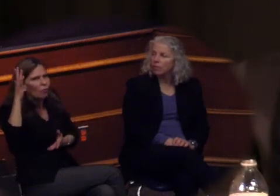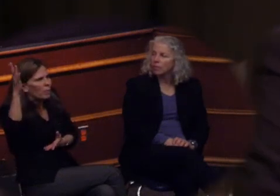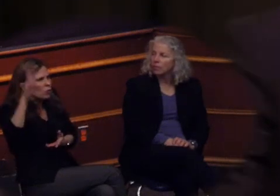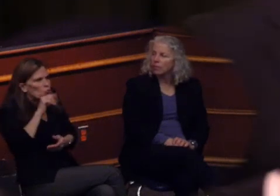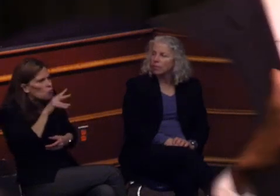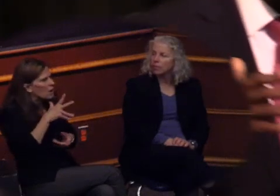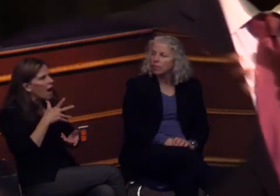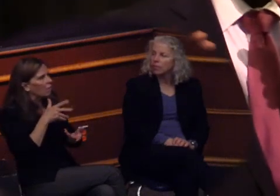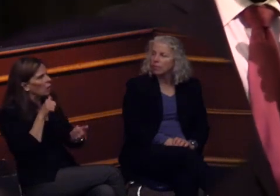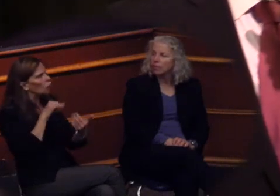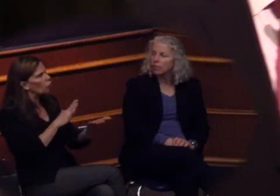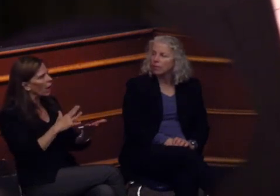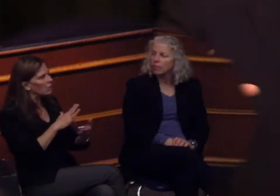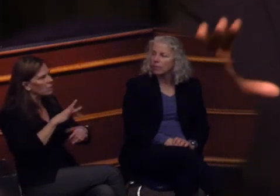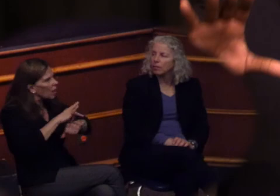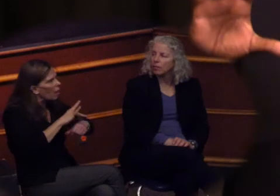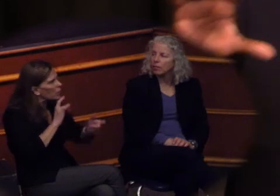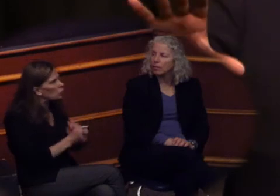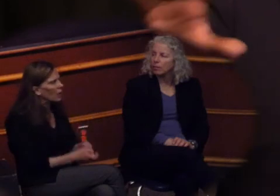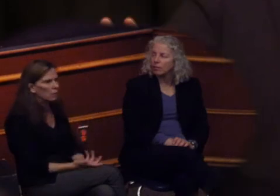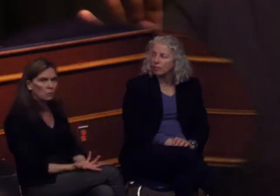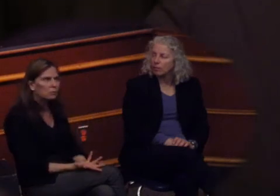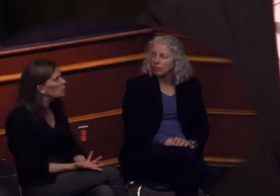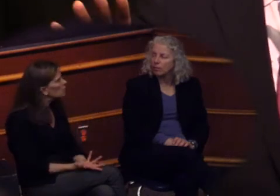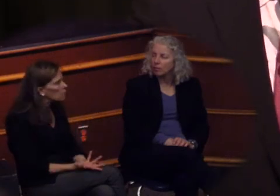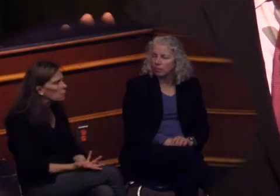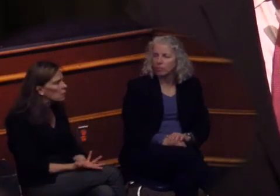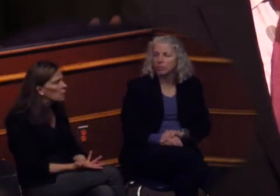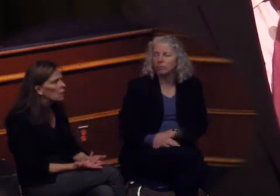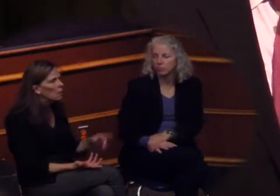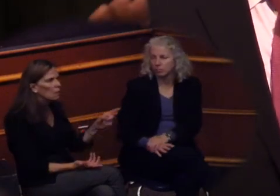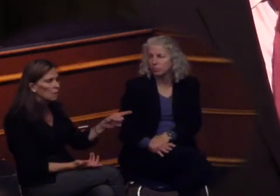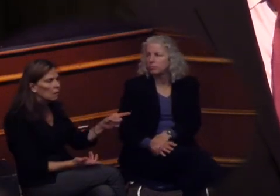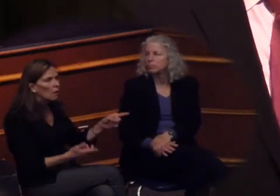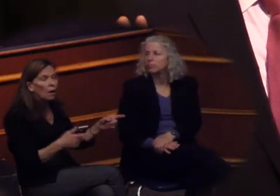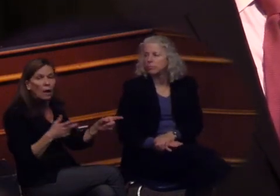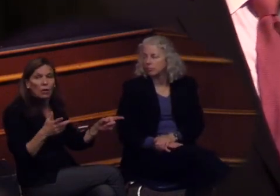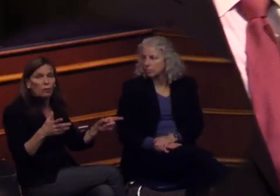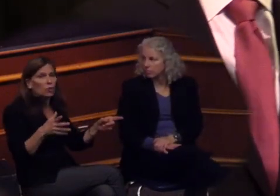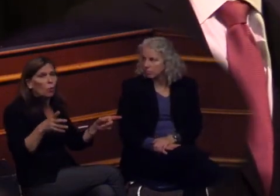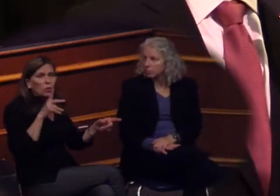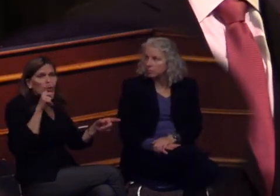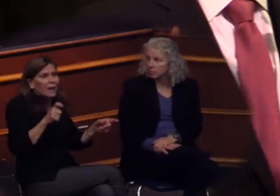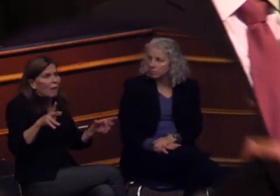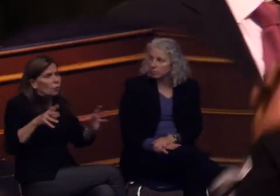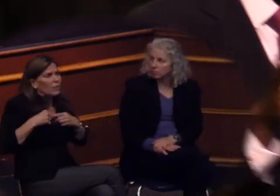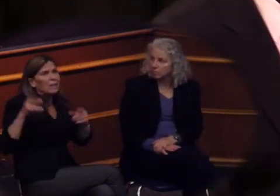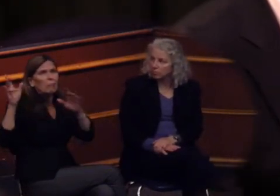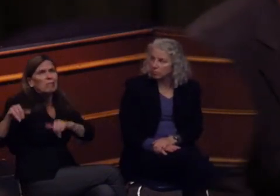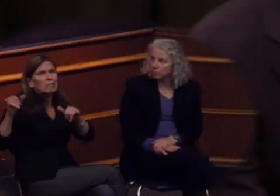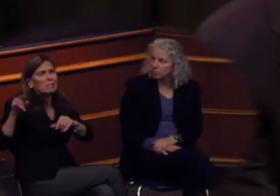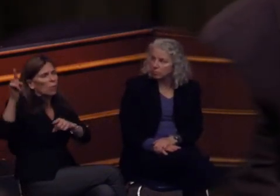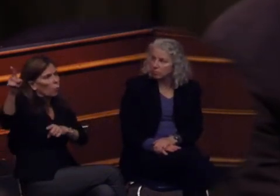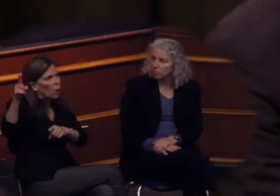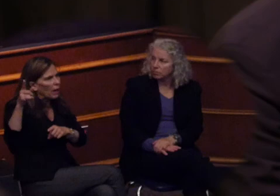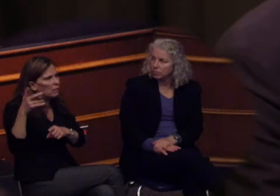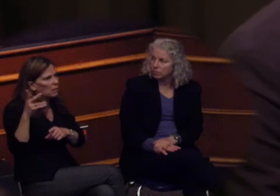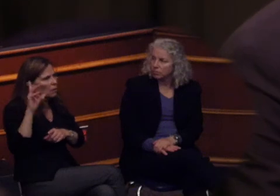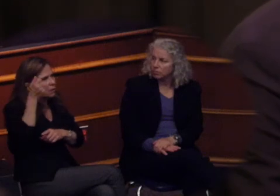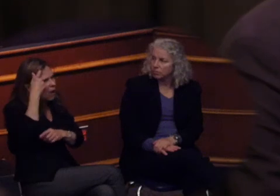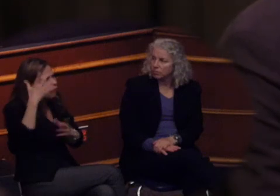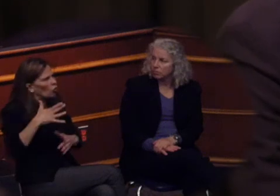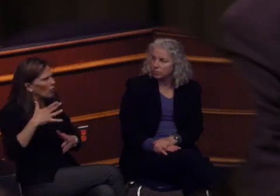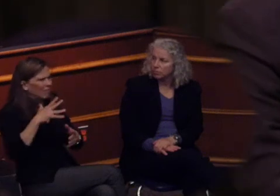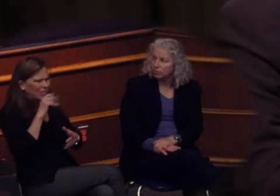We ought to support them when they say we shouldn't accept the status quo when it comes to transportation in our